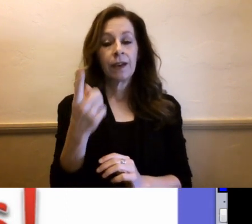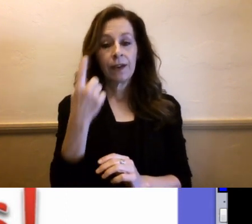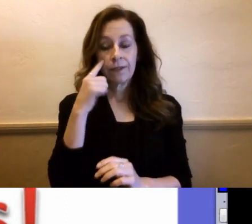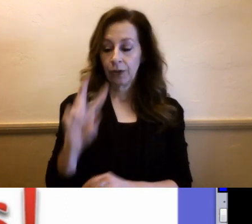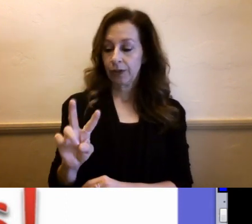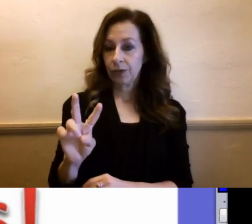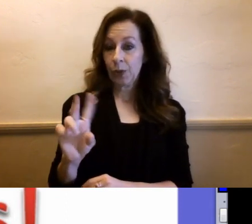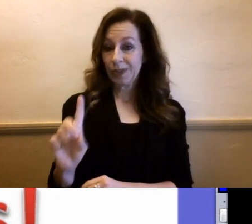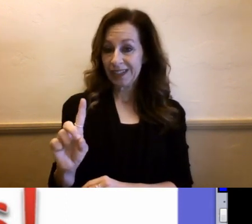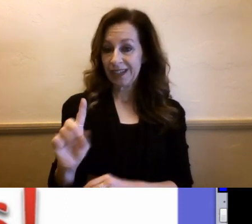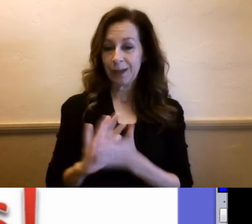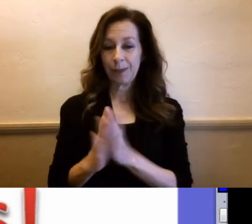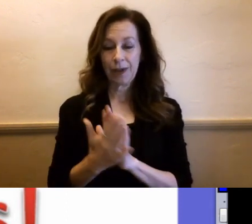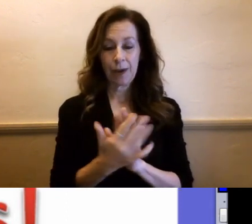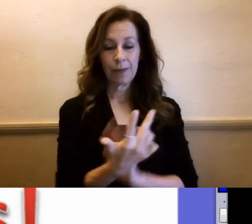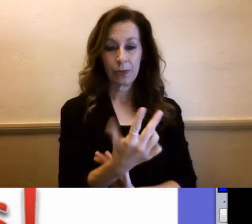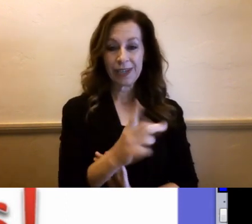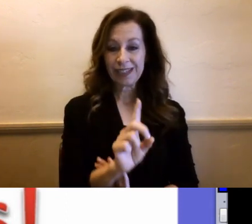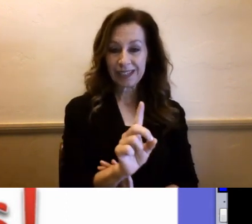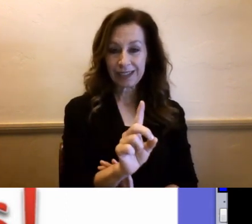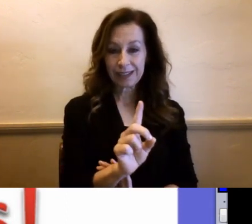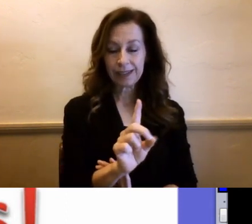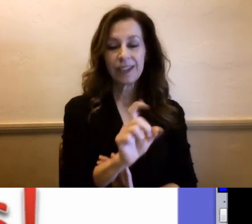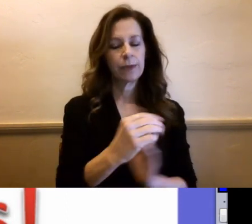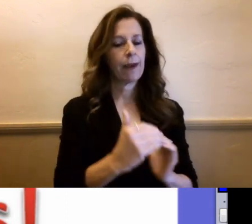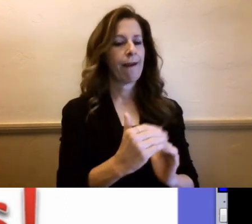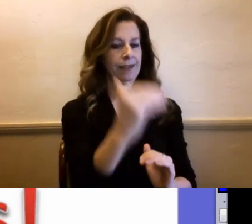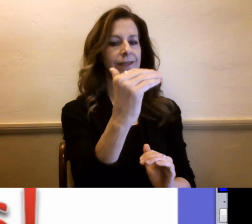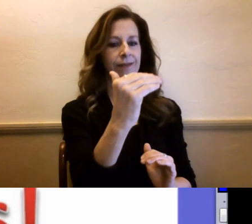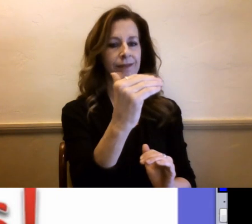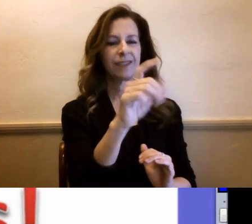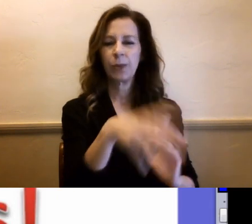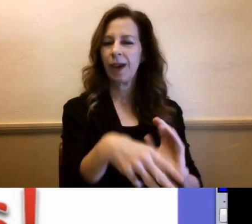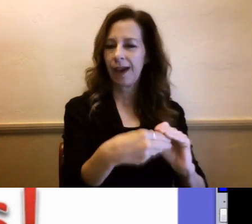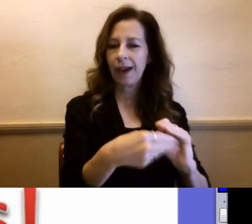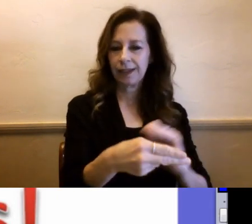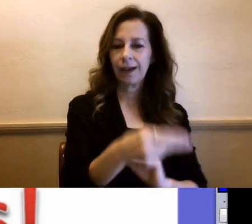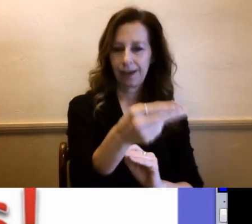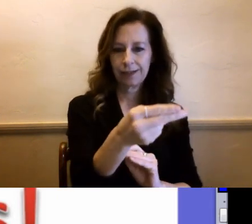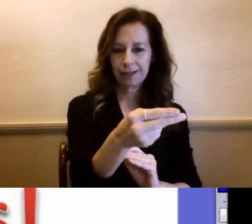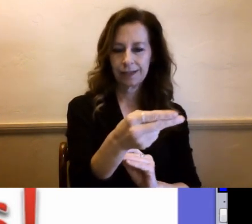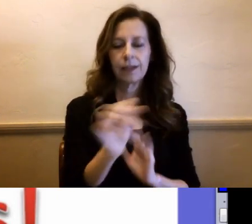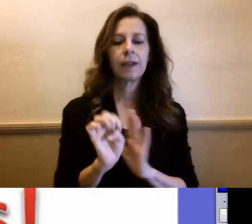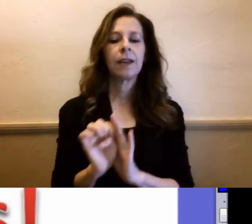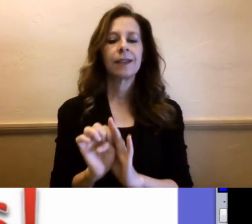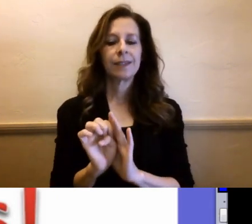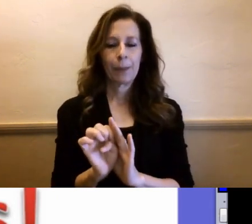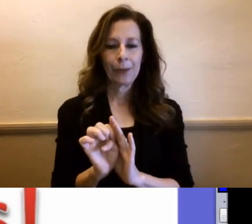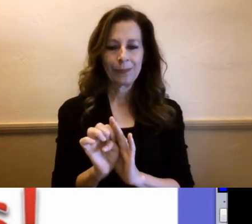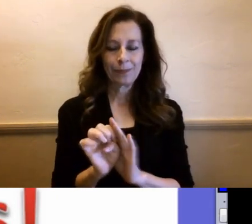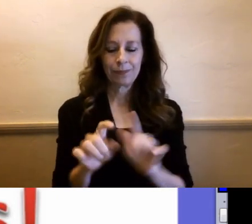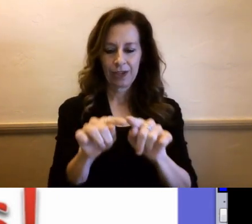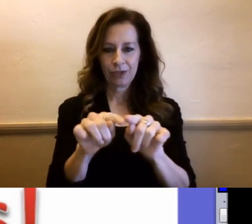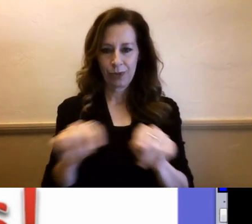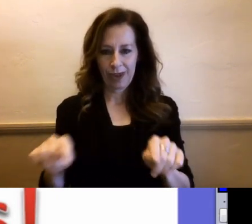Now, in order to make a 2D shape a 3D shape, you have to give it a height. All right, for example, if I have